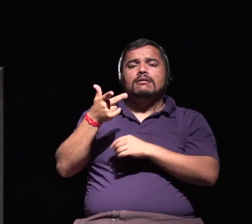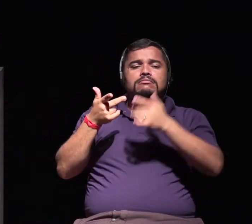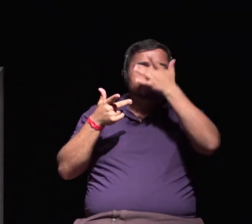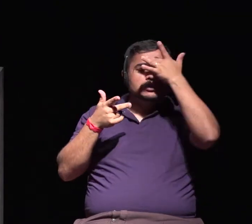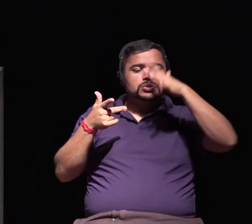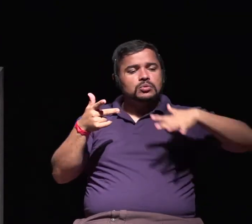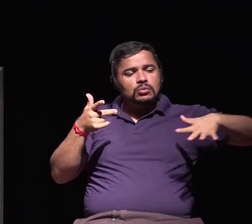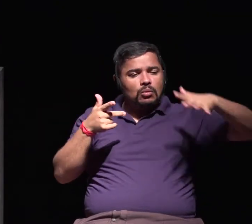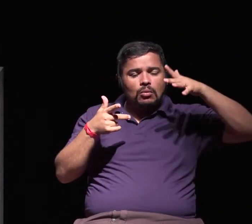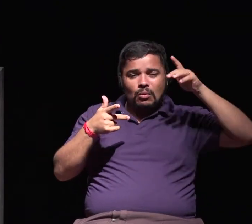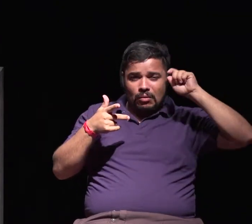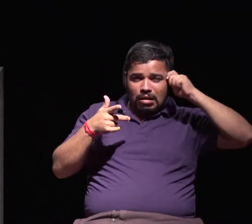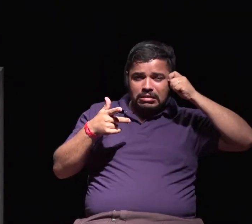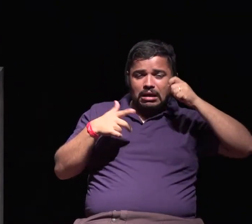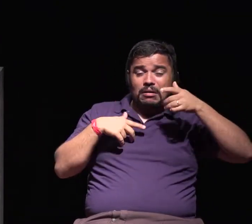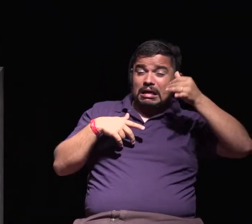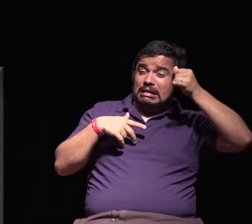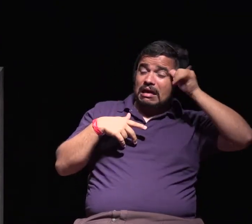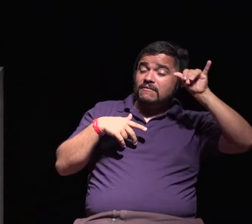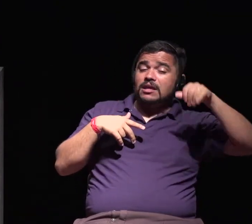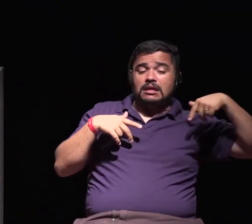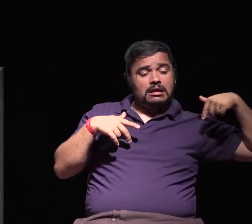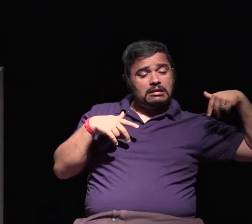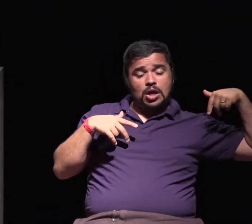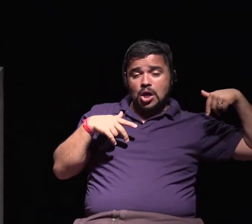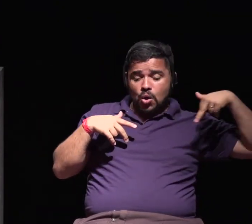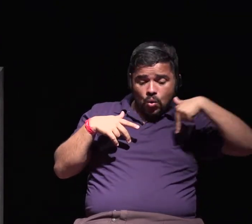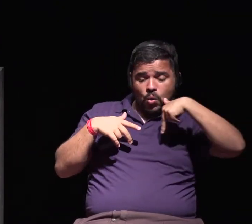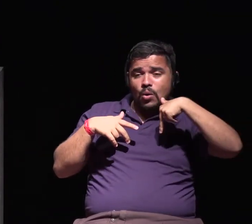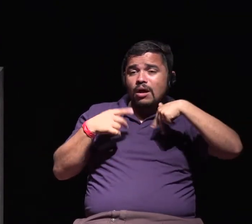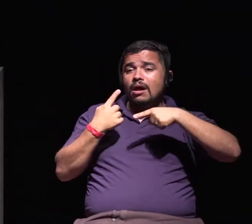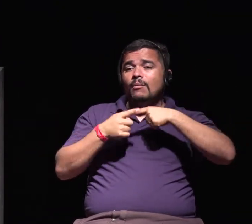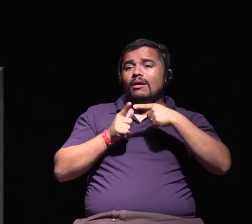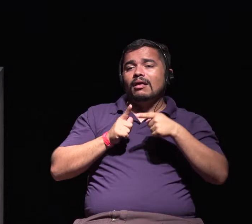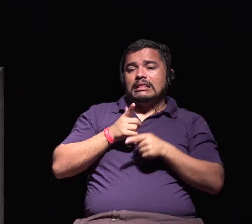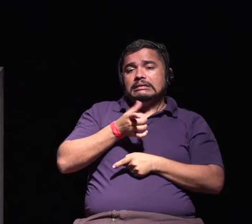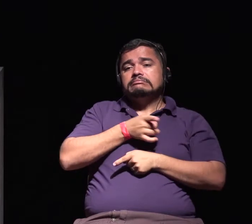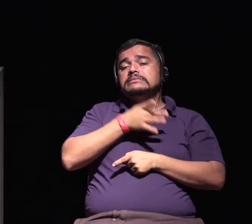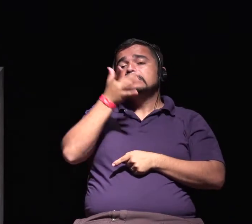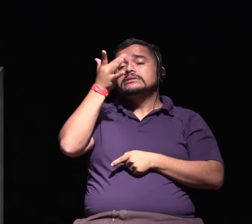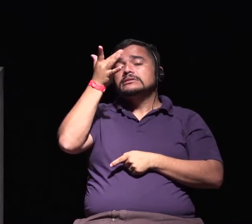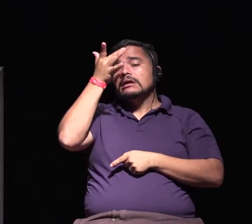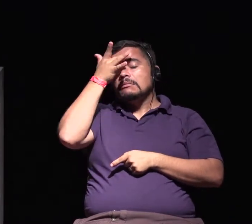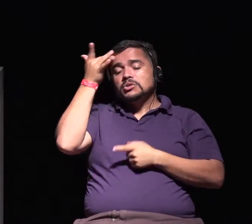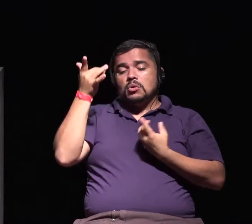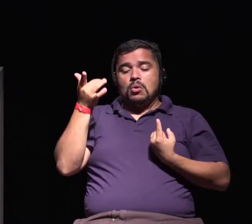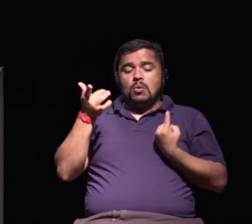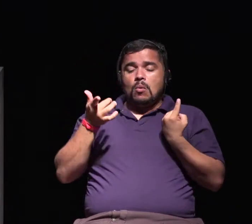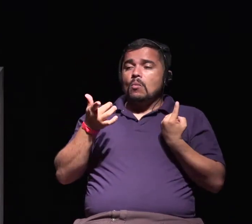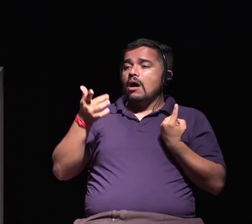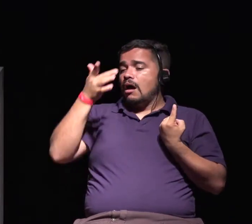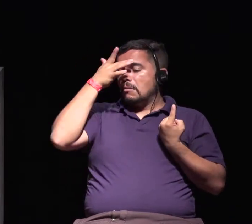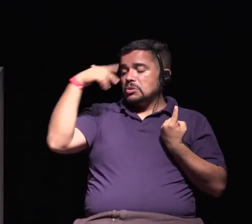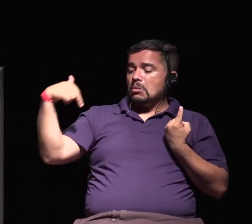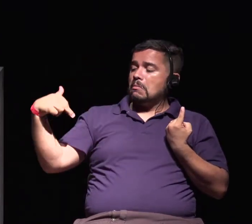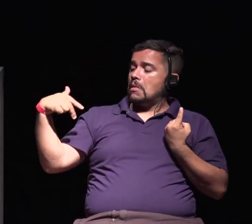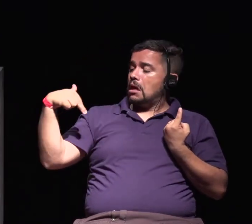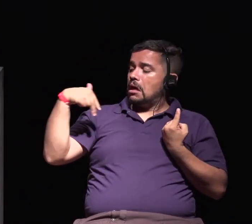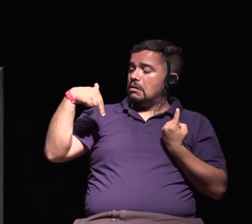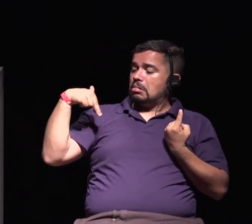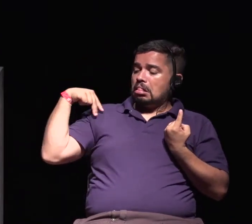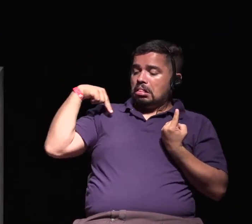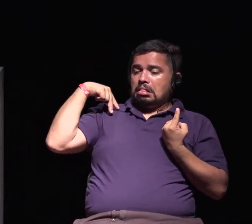exercising outdoors because of the fears that others will misunderstand their presence in the neighborhood. Being black and male